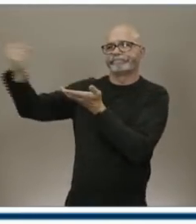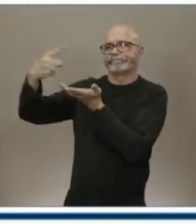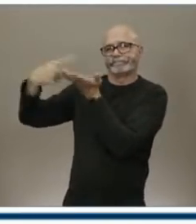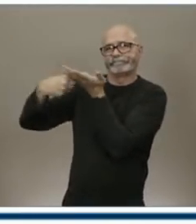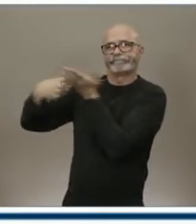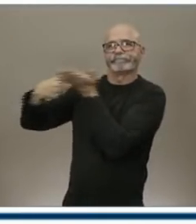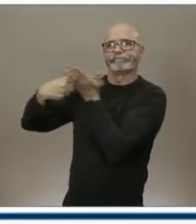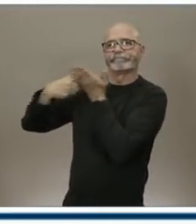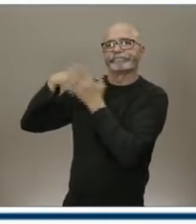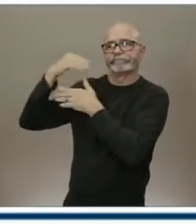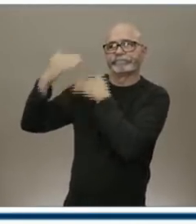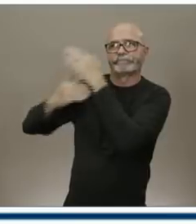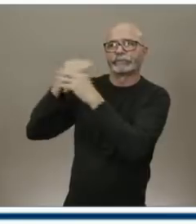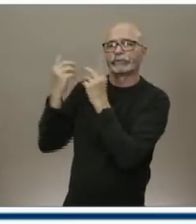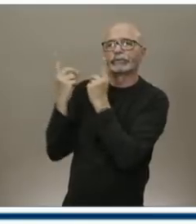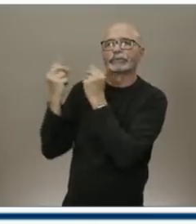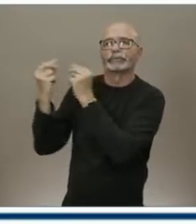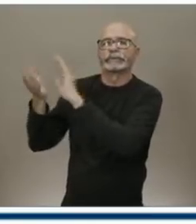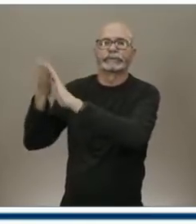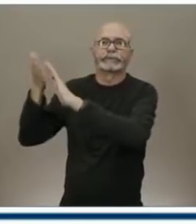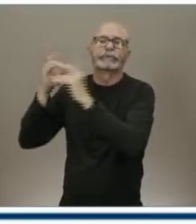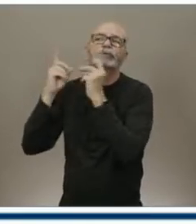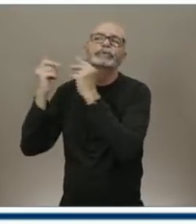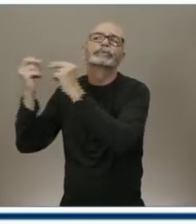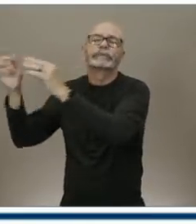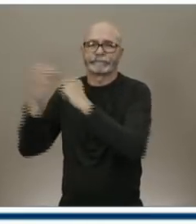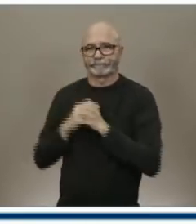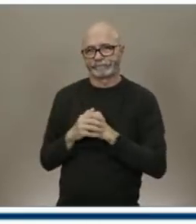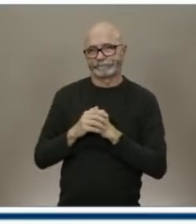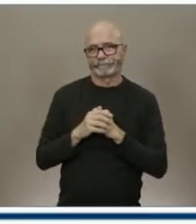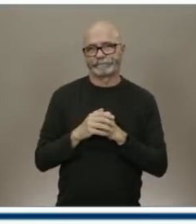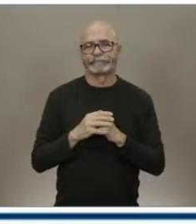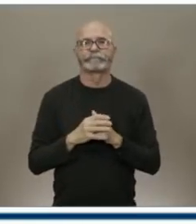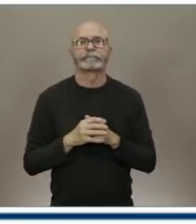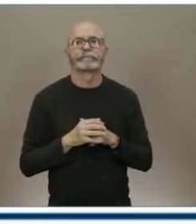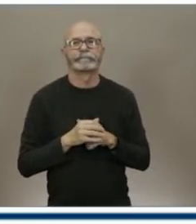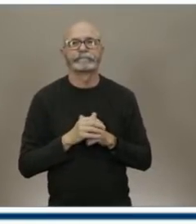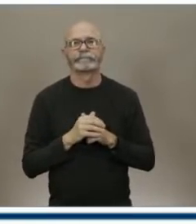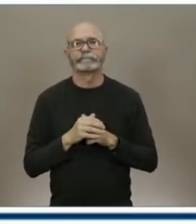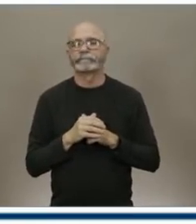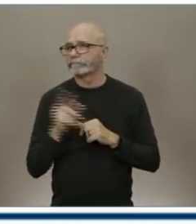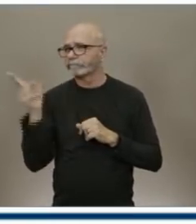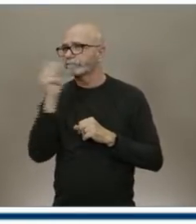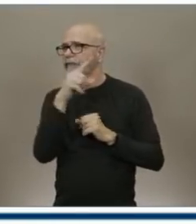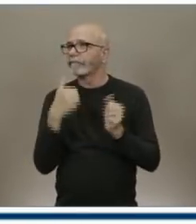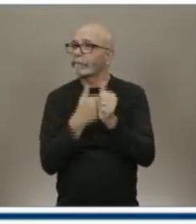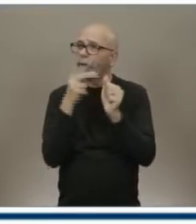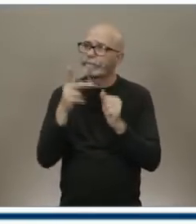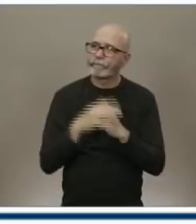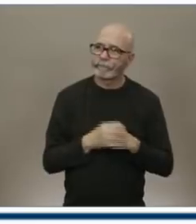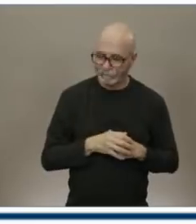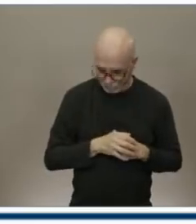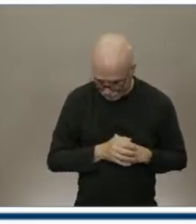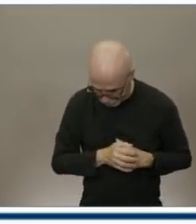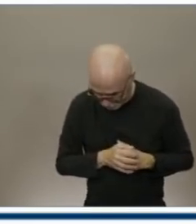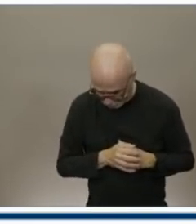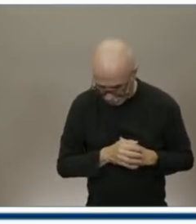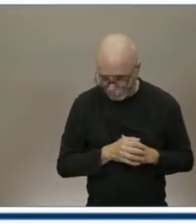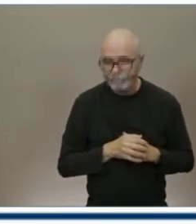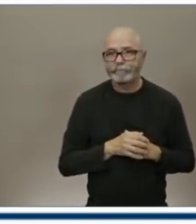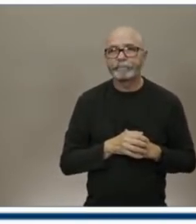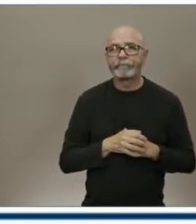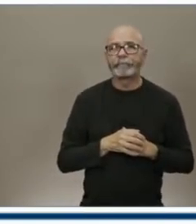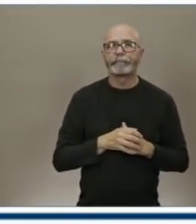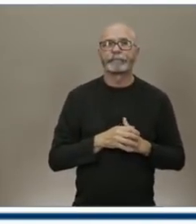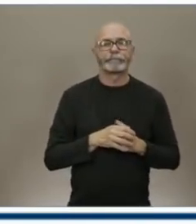goes along. Go ahead, Lindsay, with your follow-up. Thank you for that response. I understand there was at least a shift at